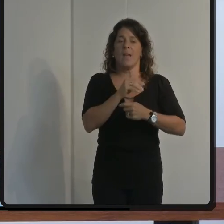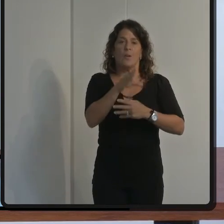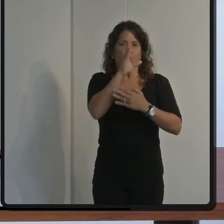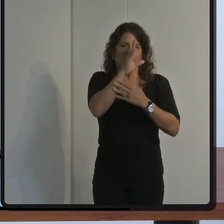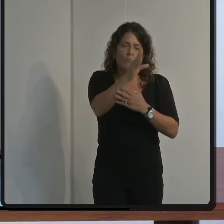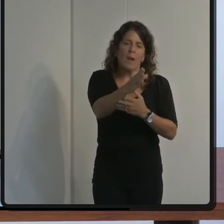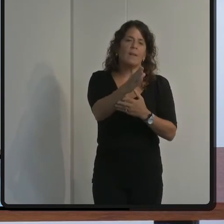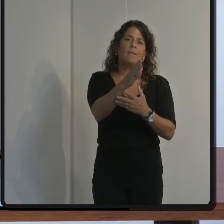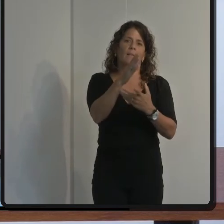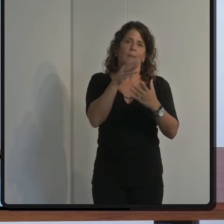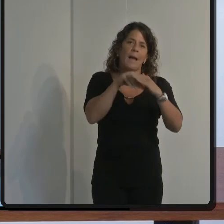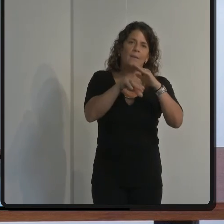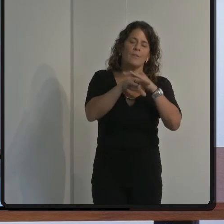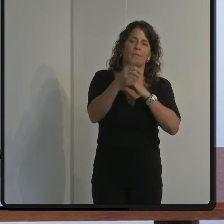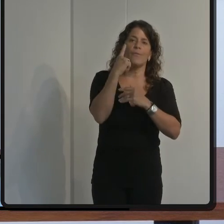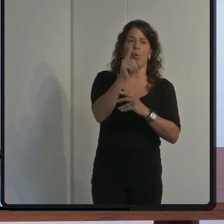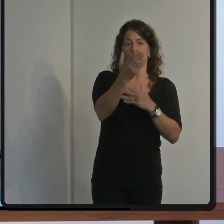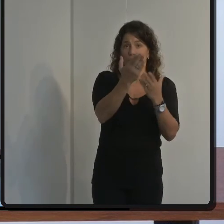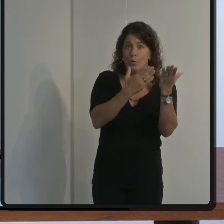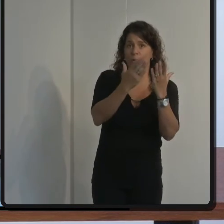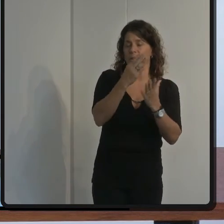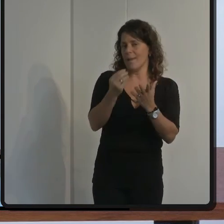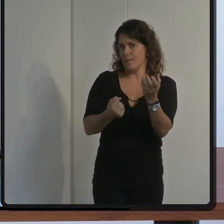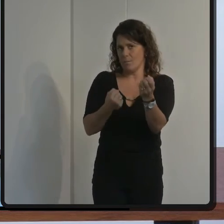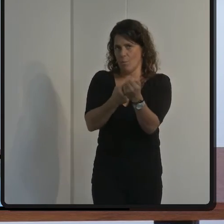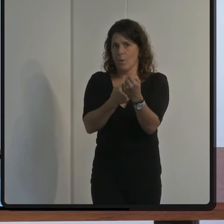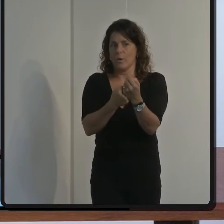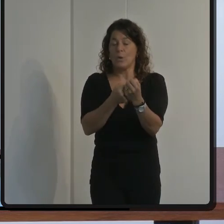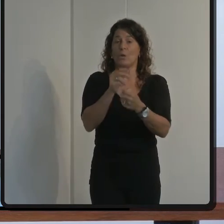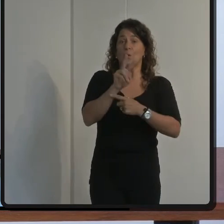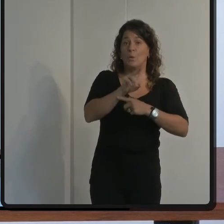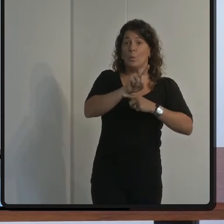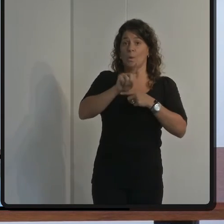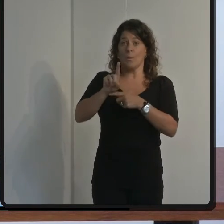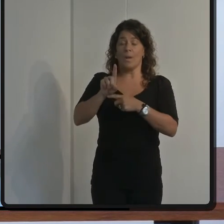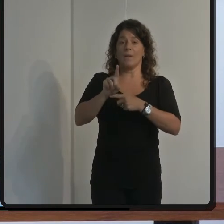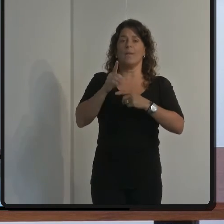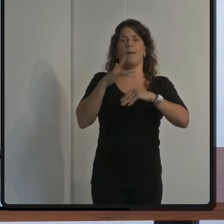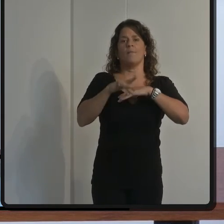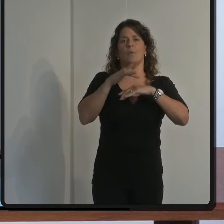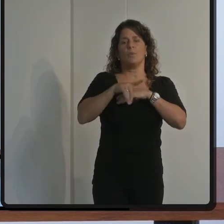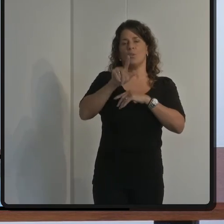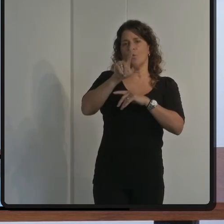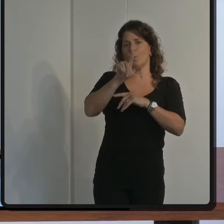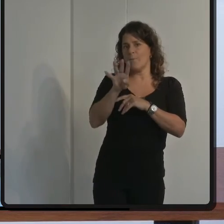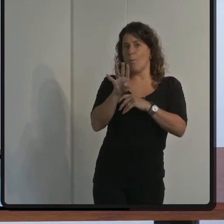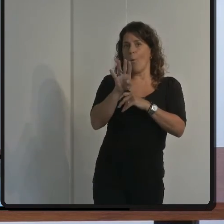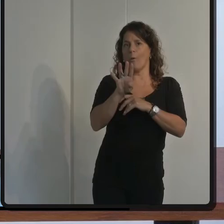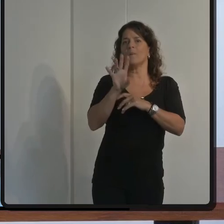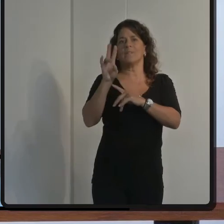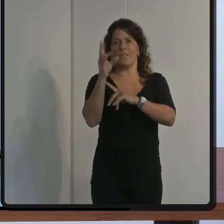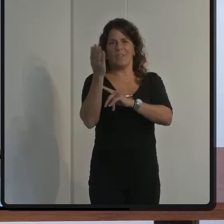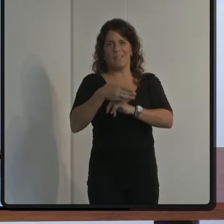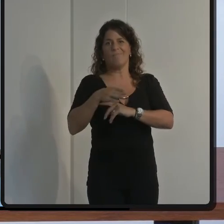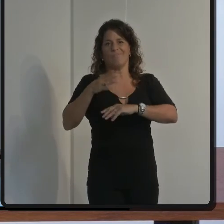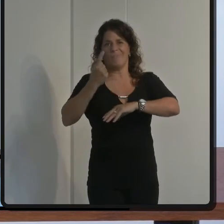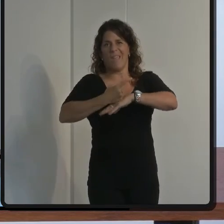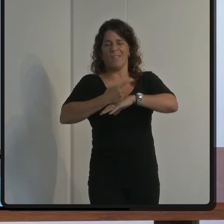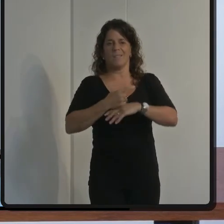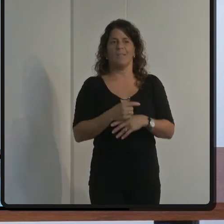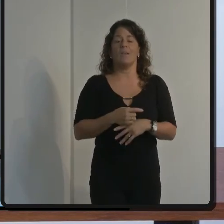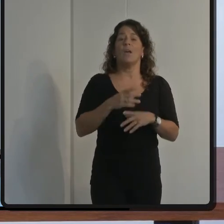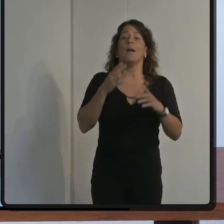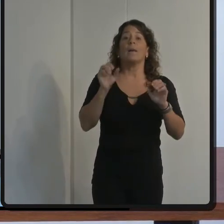to services and support. The 211 line is available 24 hours a day, 7 days a week, and is accessible using